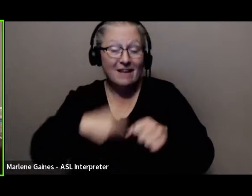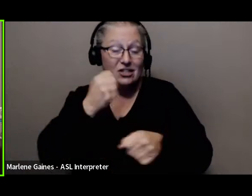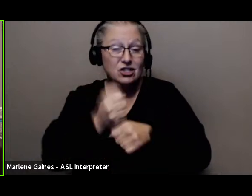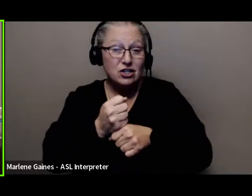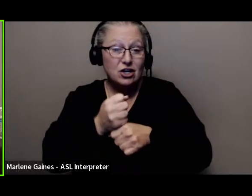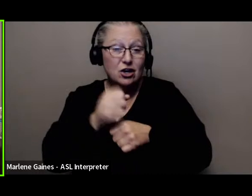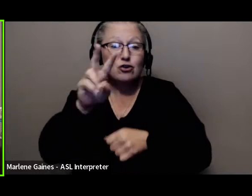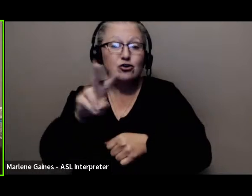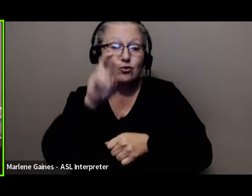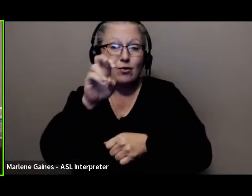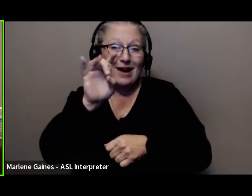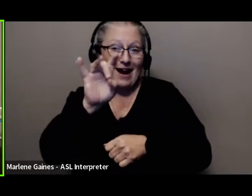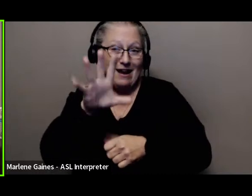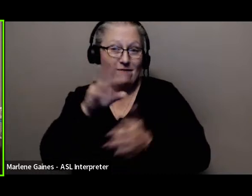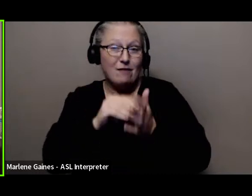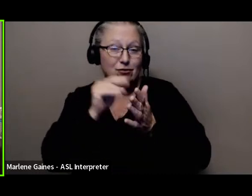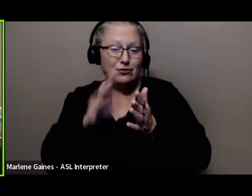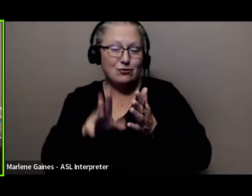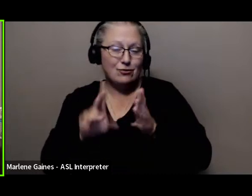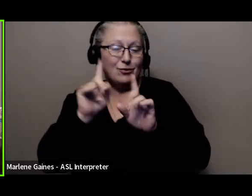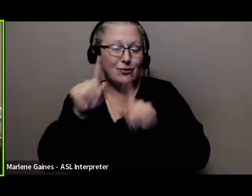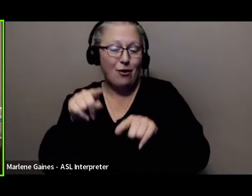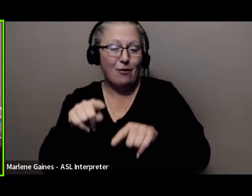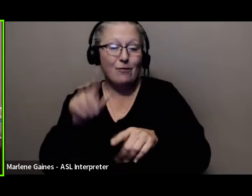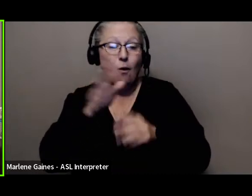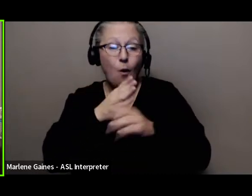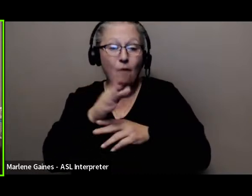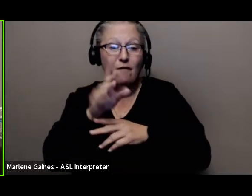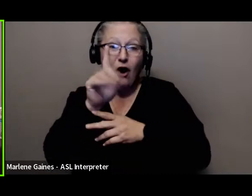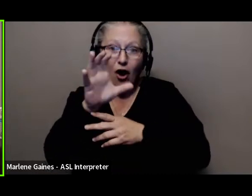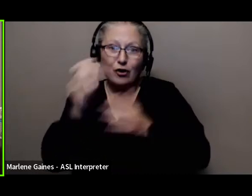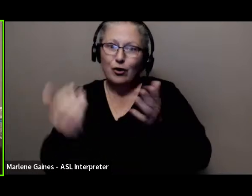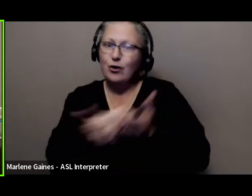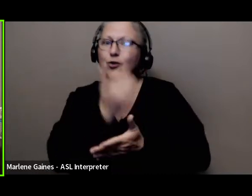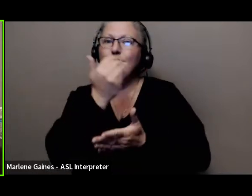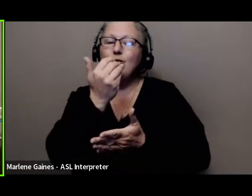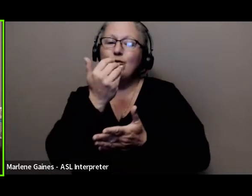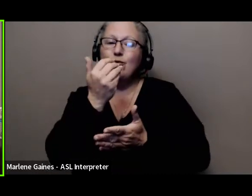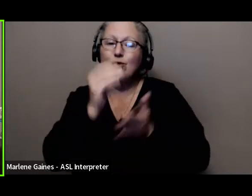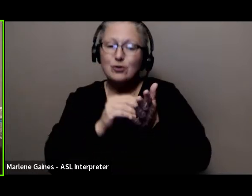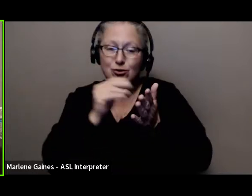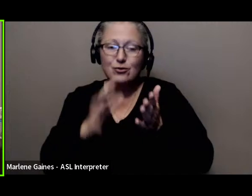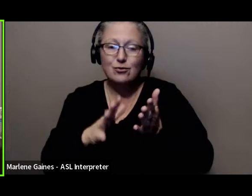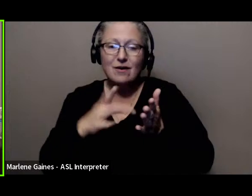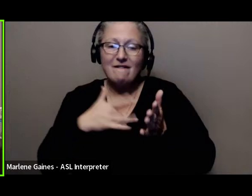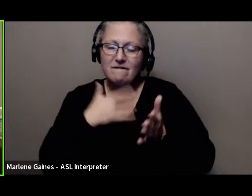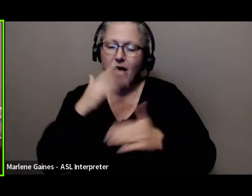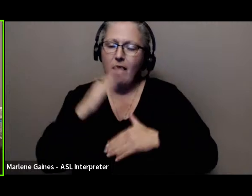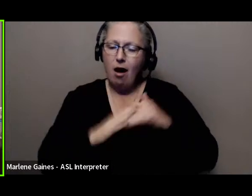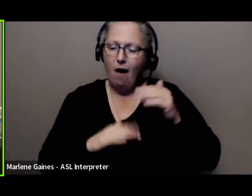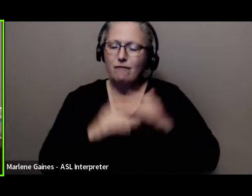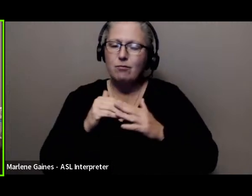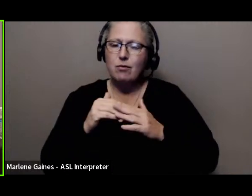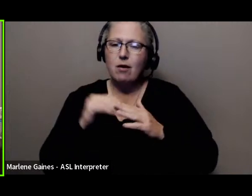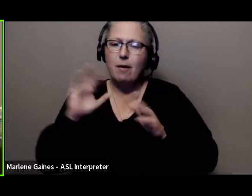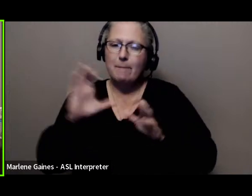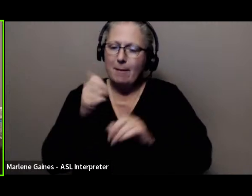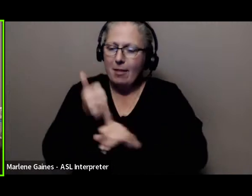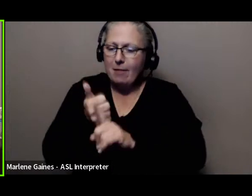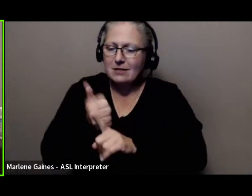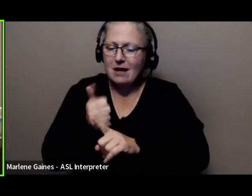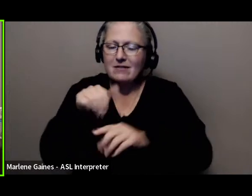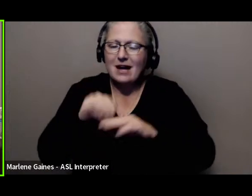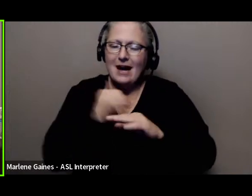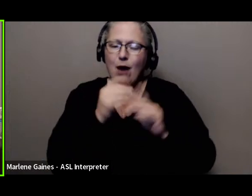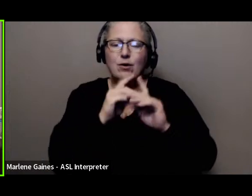year 285 students attended. So over 100 new students feeling comfortable being themselves in our district.